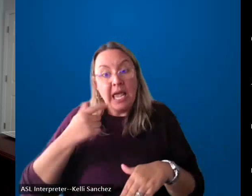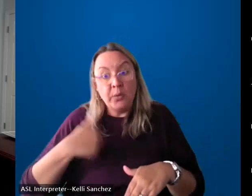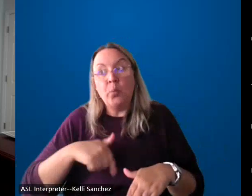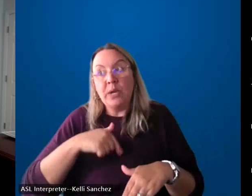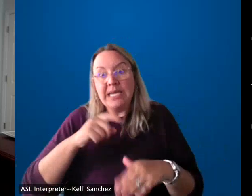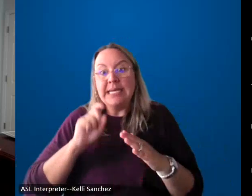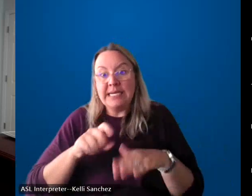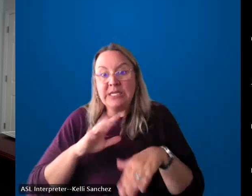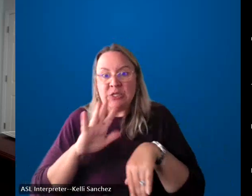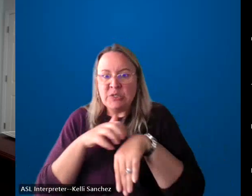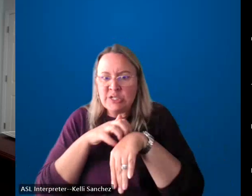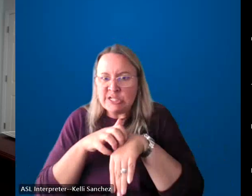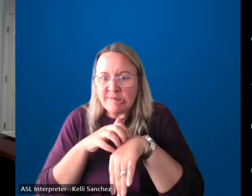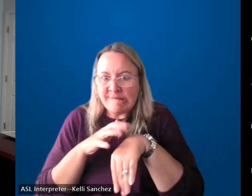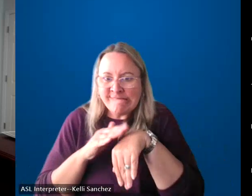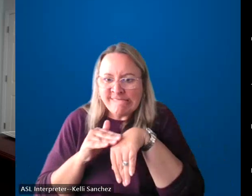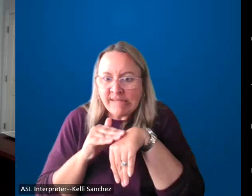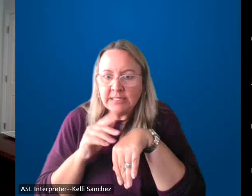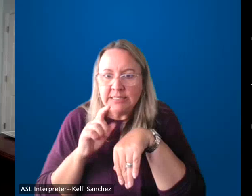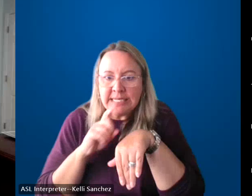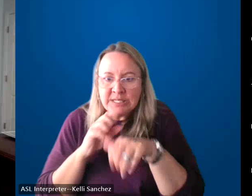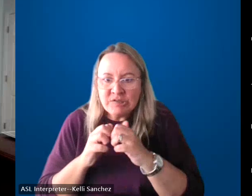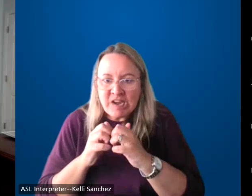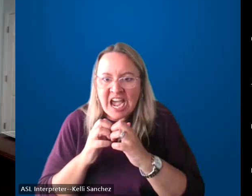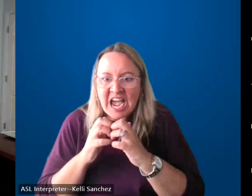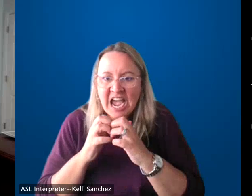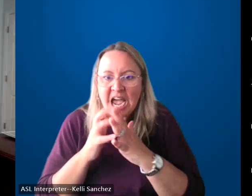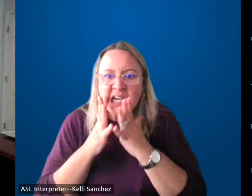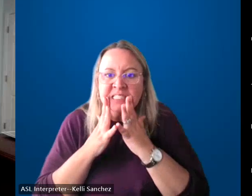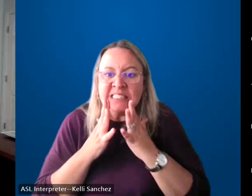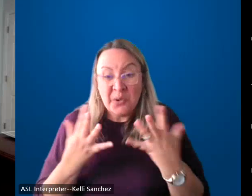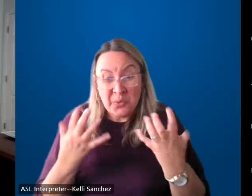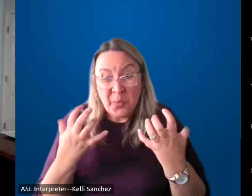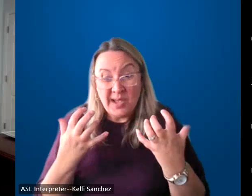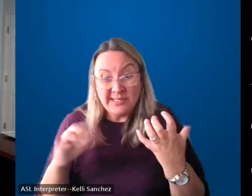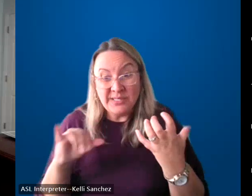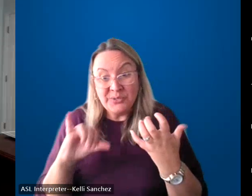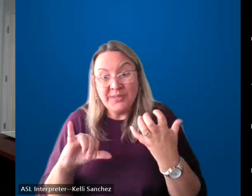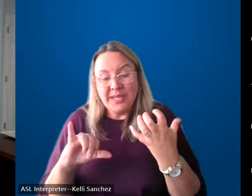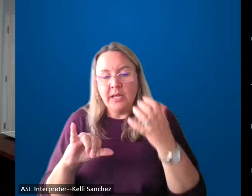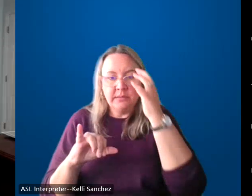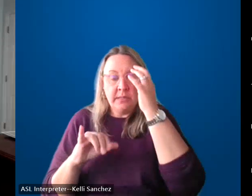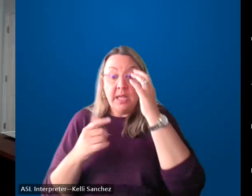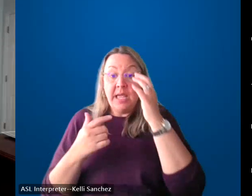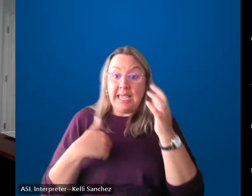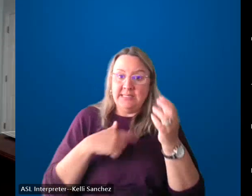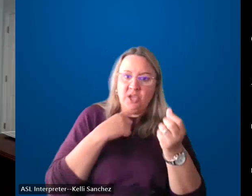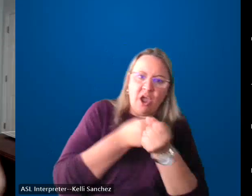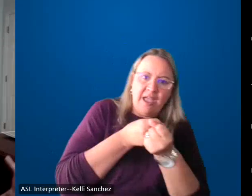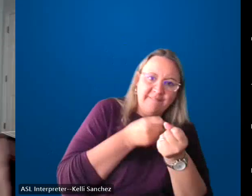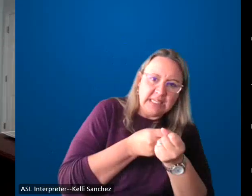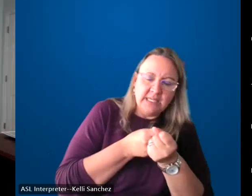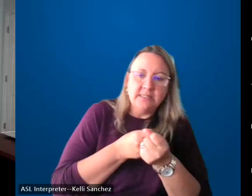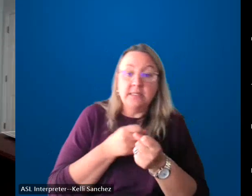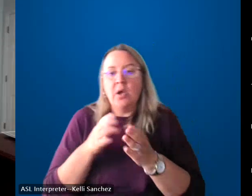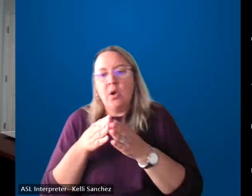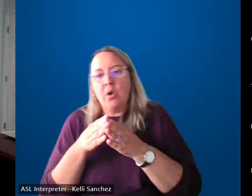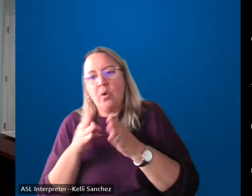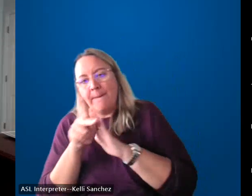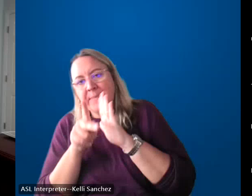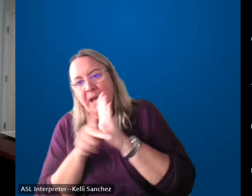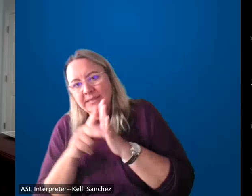just mouthwatering for, right? We have to do that as advocates and as either policy analysts